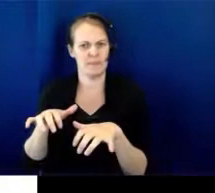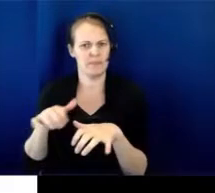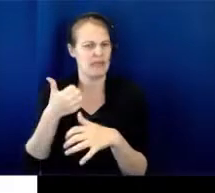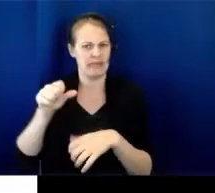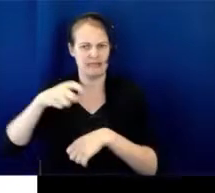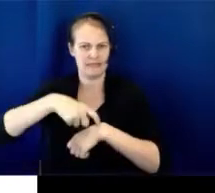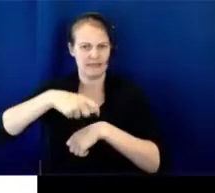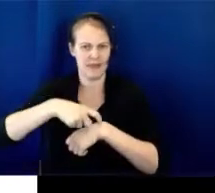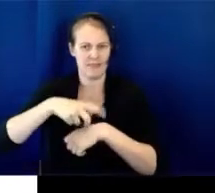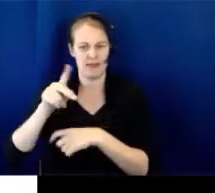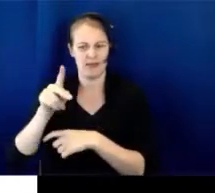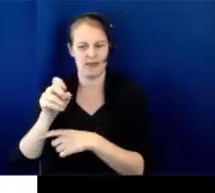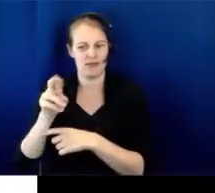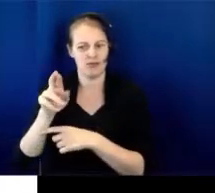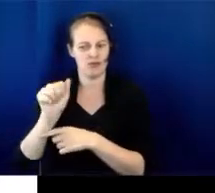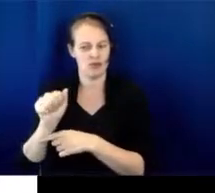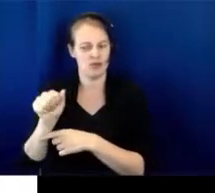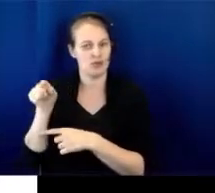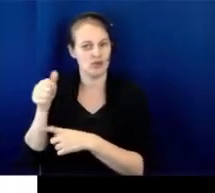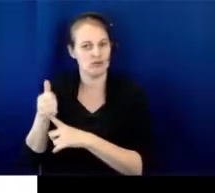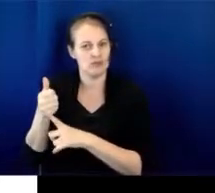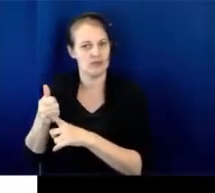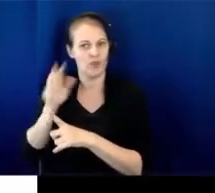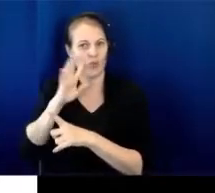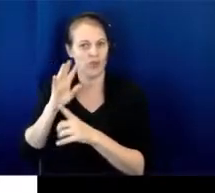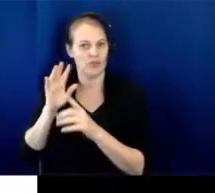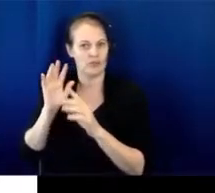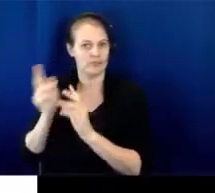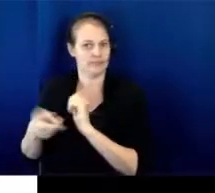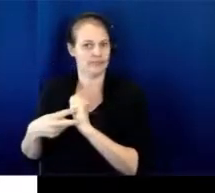will make sure that those questions are answered. Thank you.